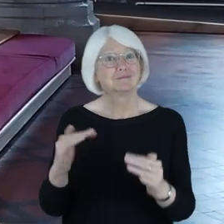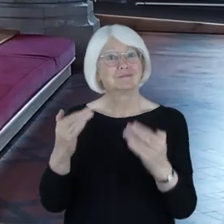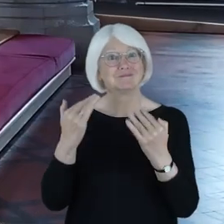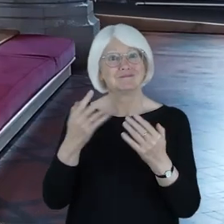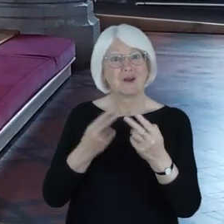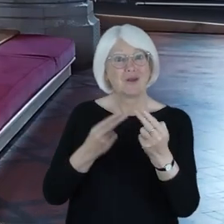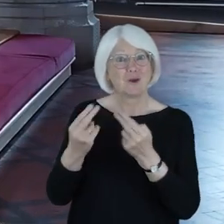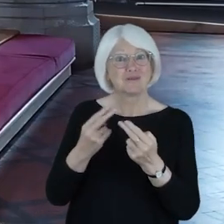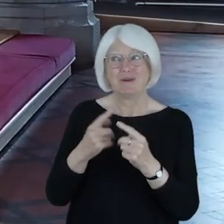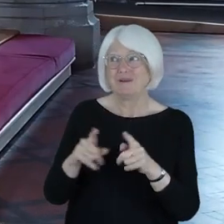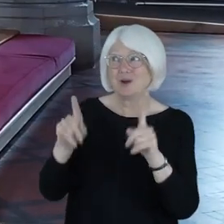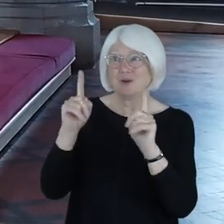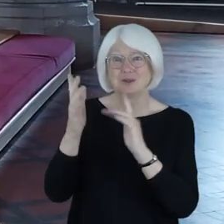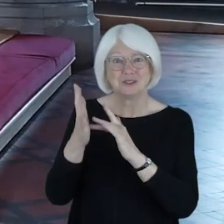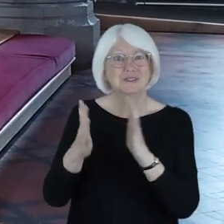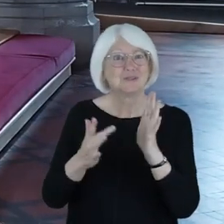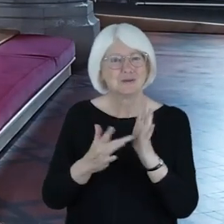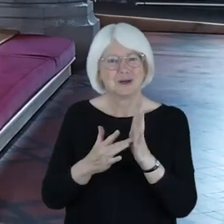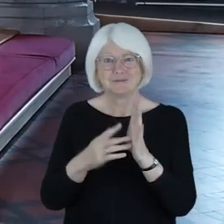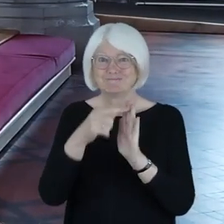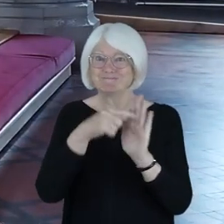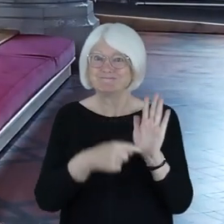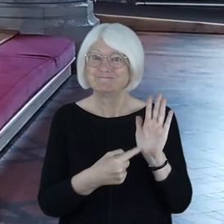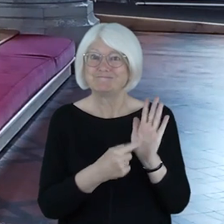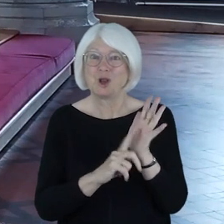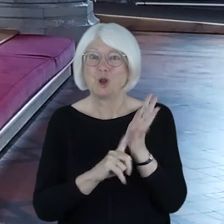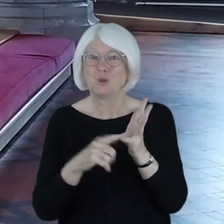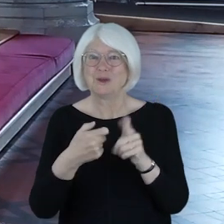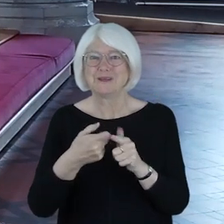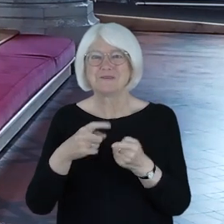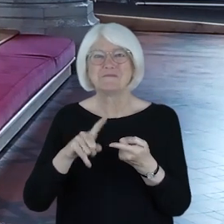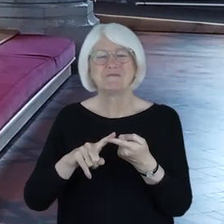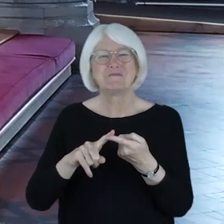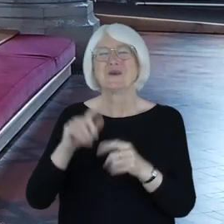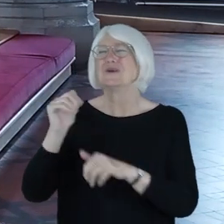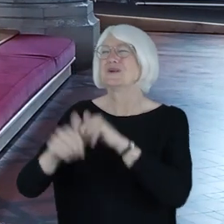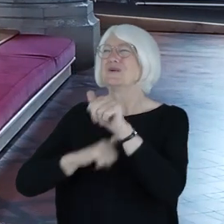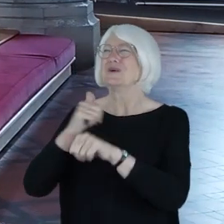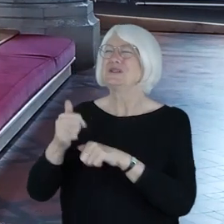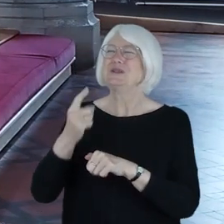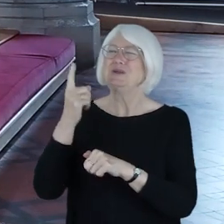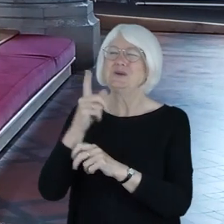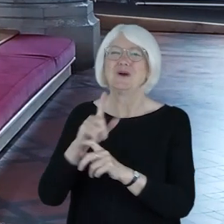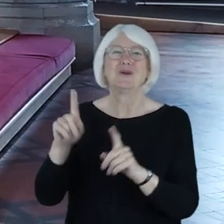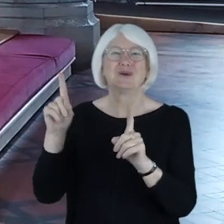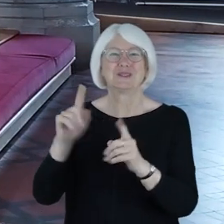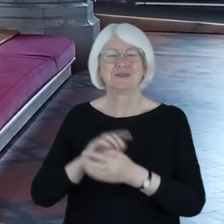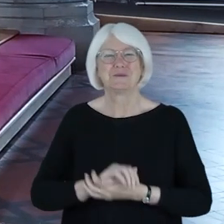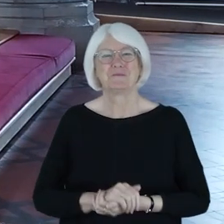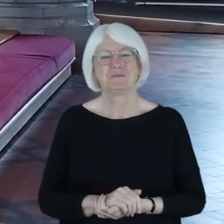Hear the Gospel of our Lord Jesus Christ, according to Luke. Glory to you, O